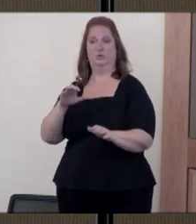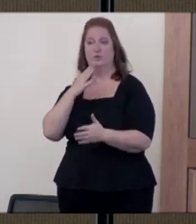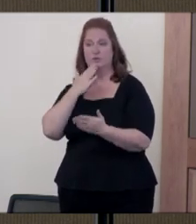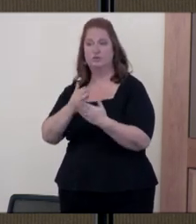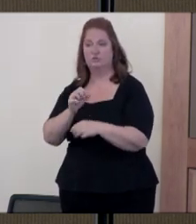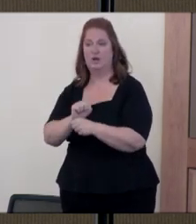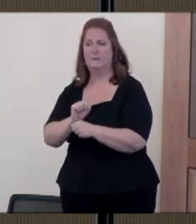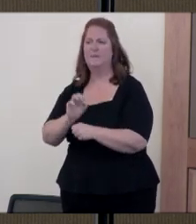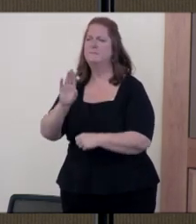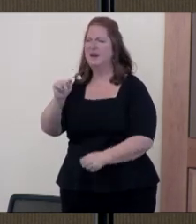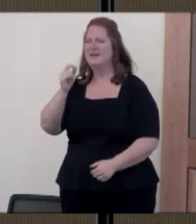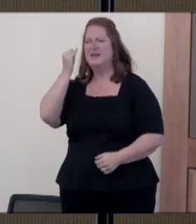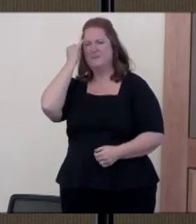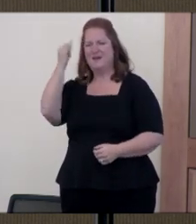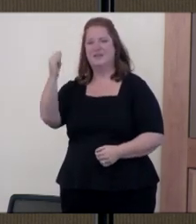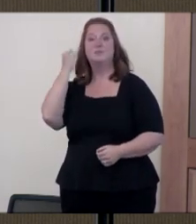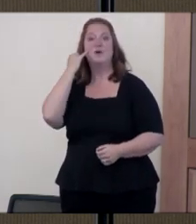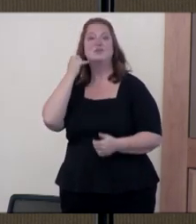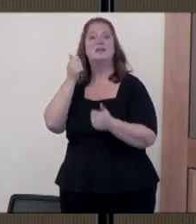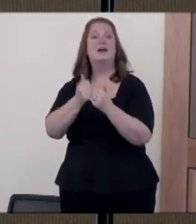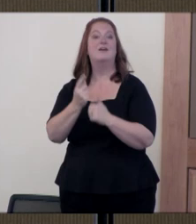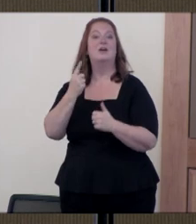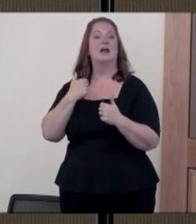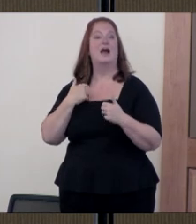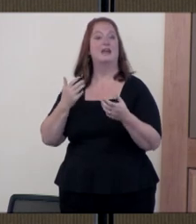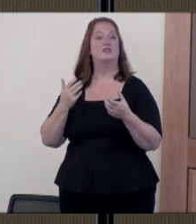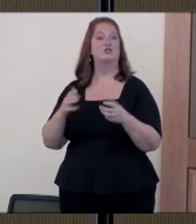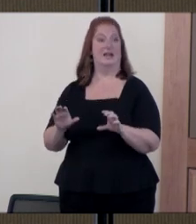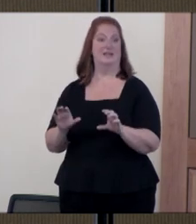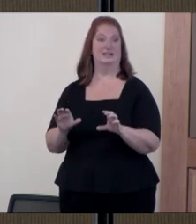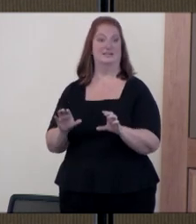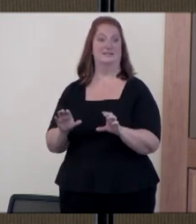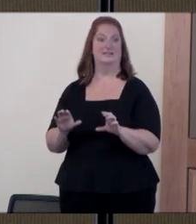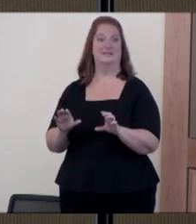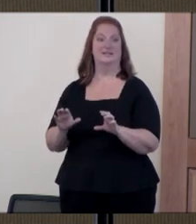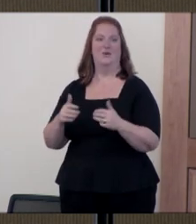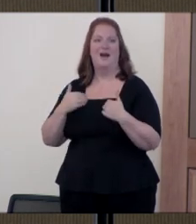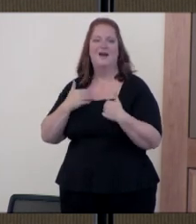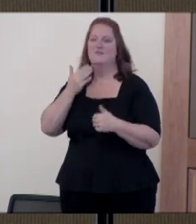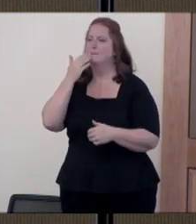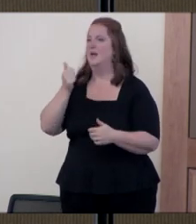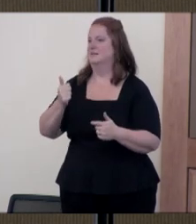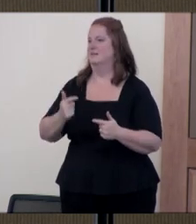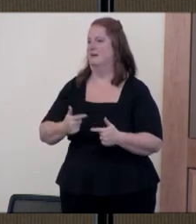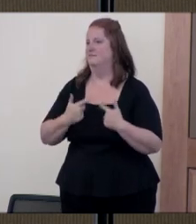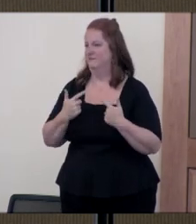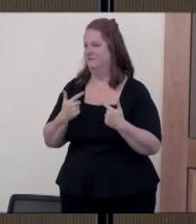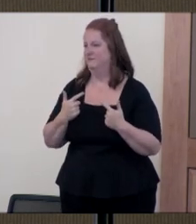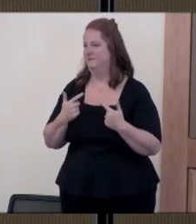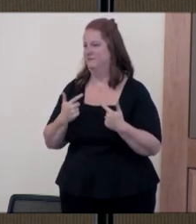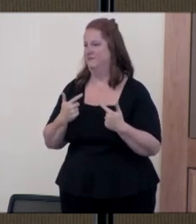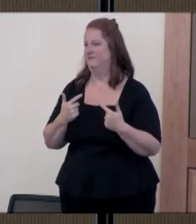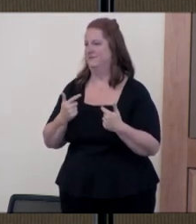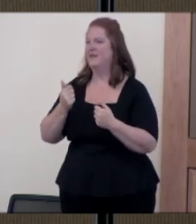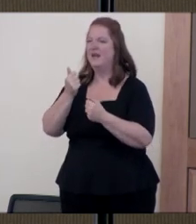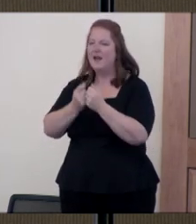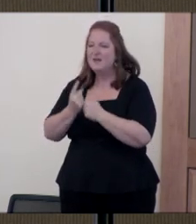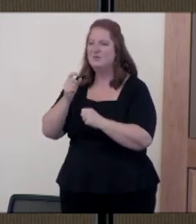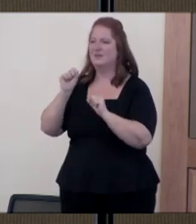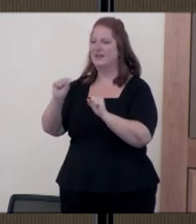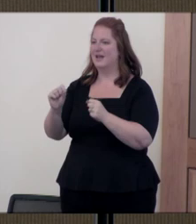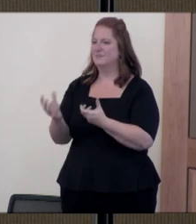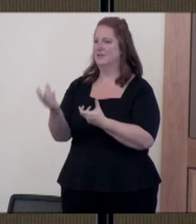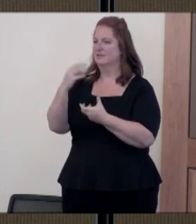world could be if everyone had the chance to live their very best lives, if everyone could be a part